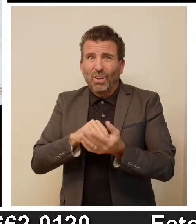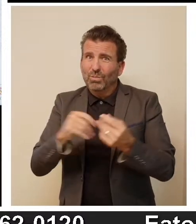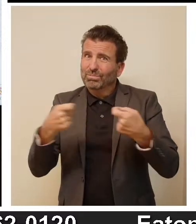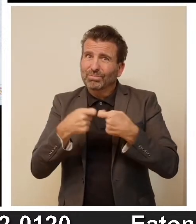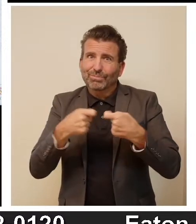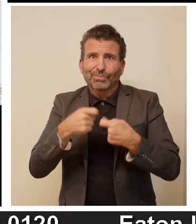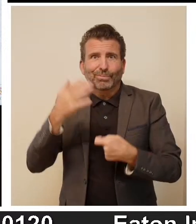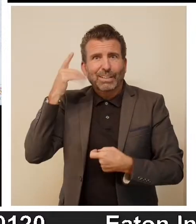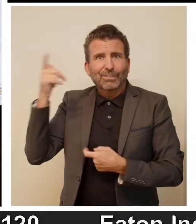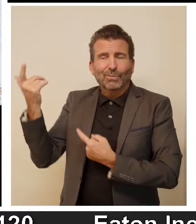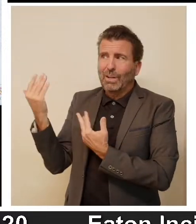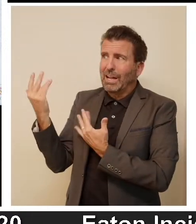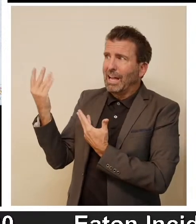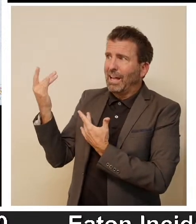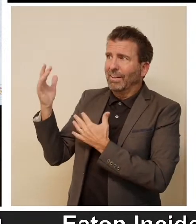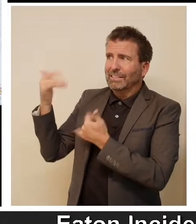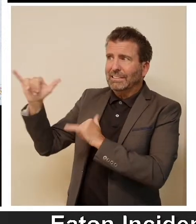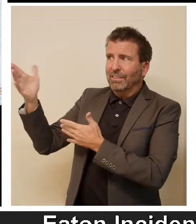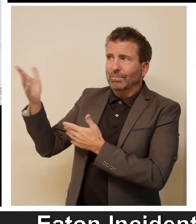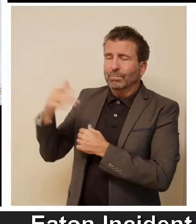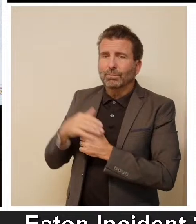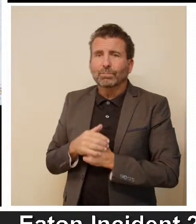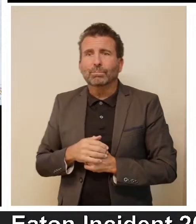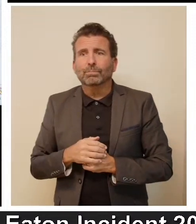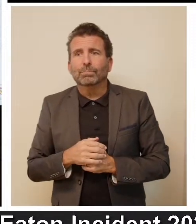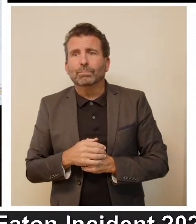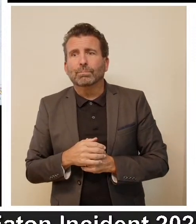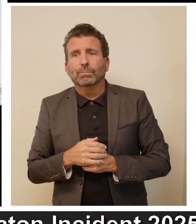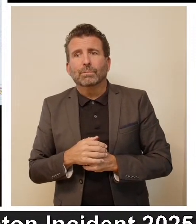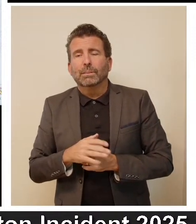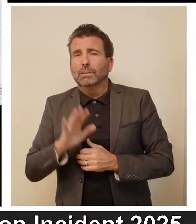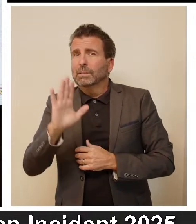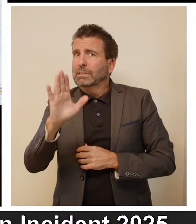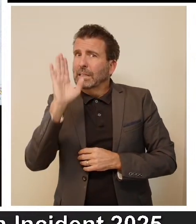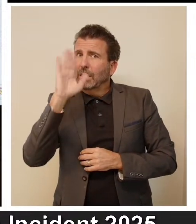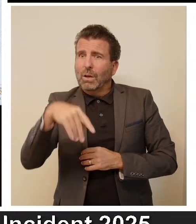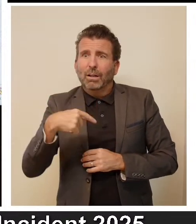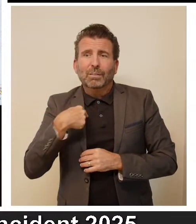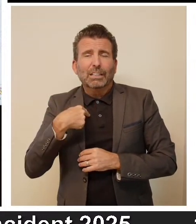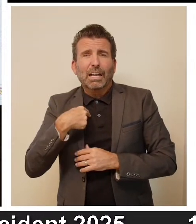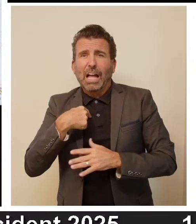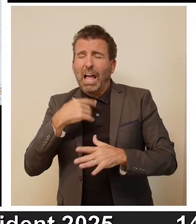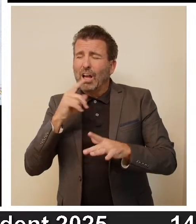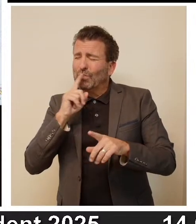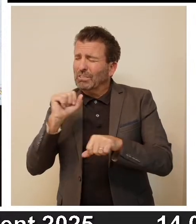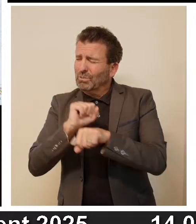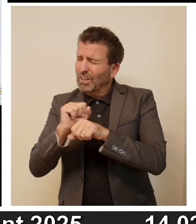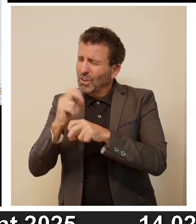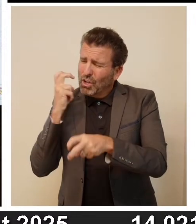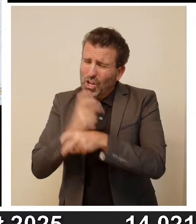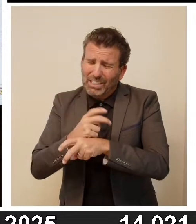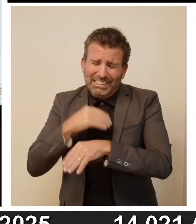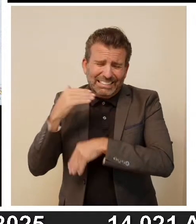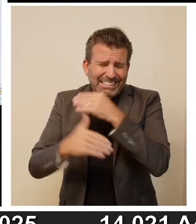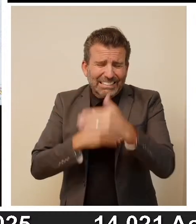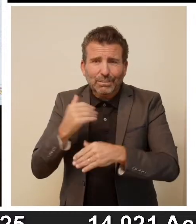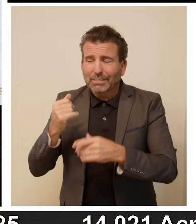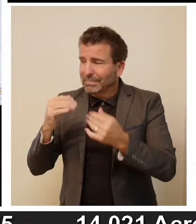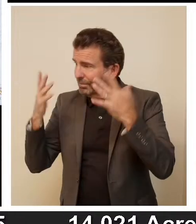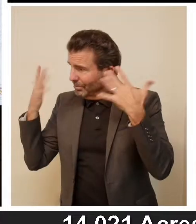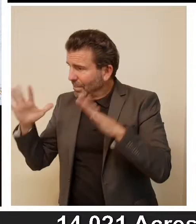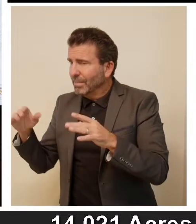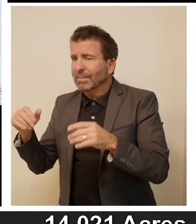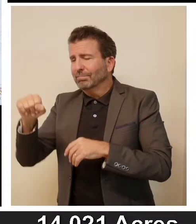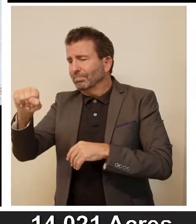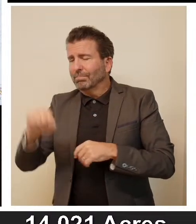on. Our thoughts are with everyone affected by these extreme weather events. Please continue to